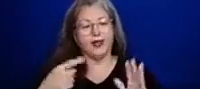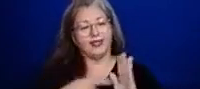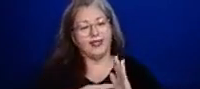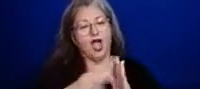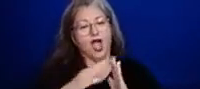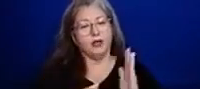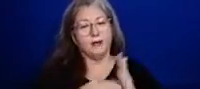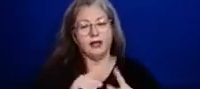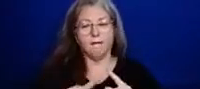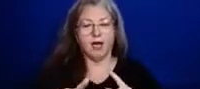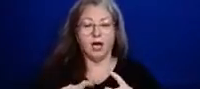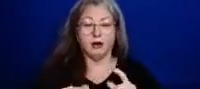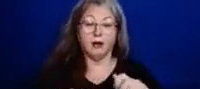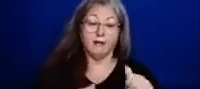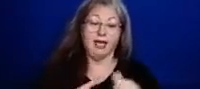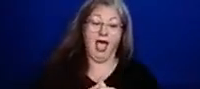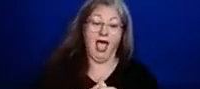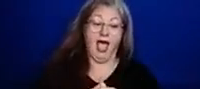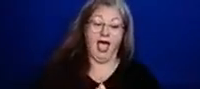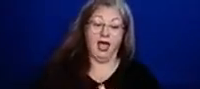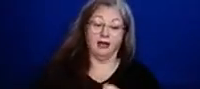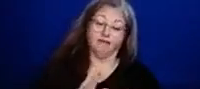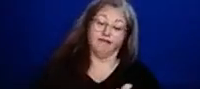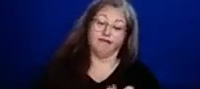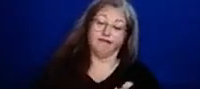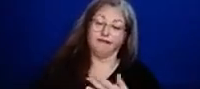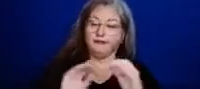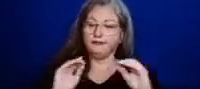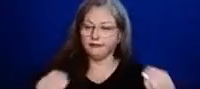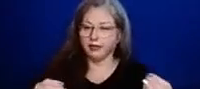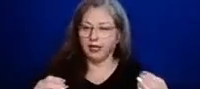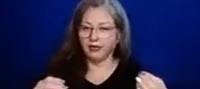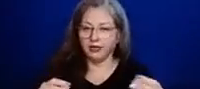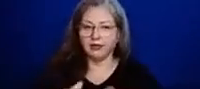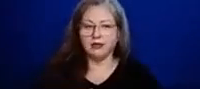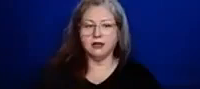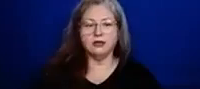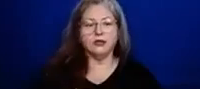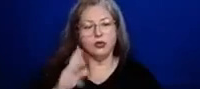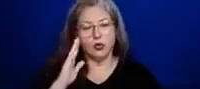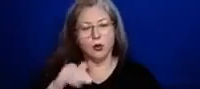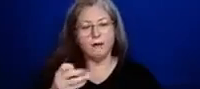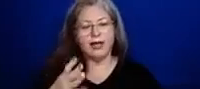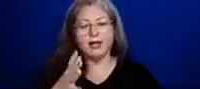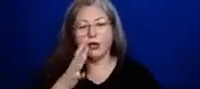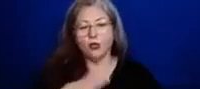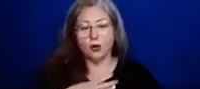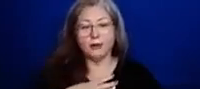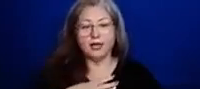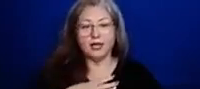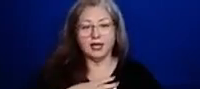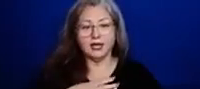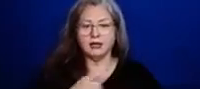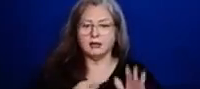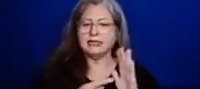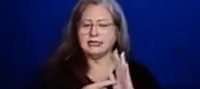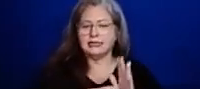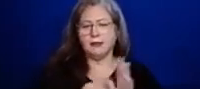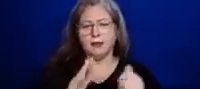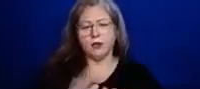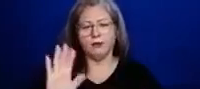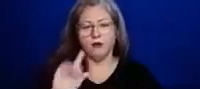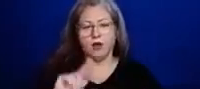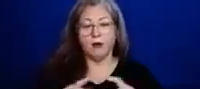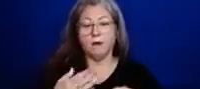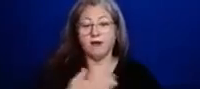credits, no? So of course, many women have been exhibited than before. Before the